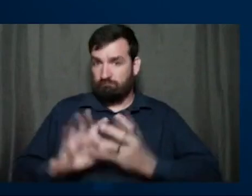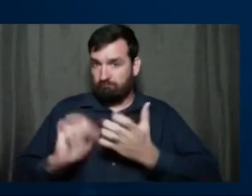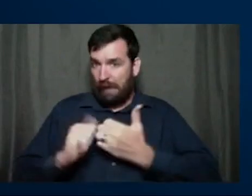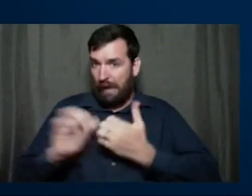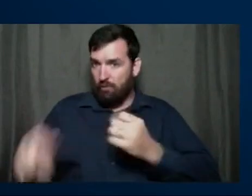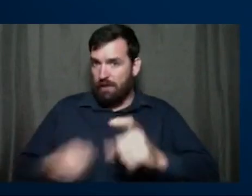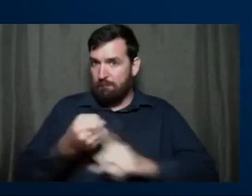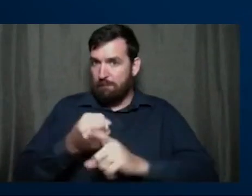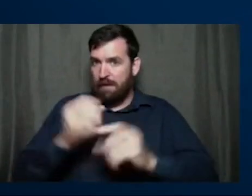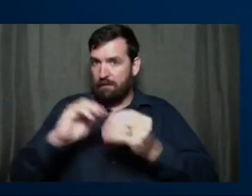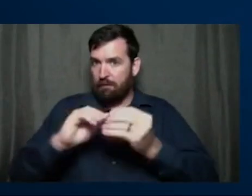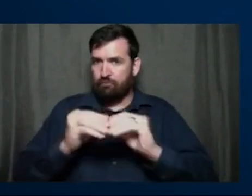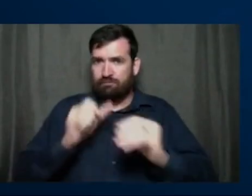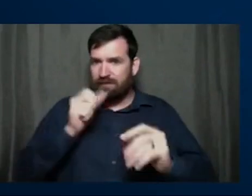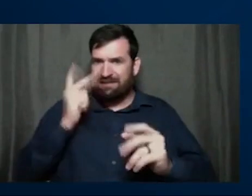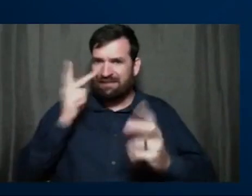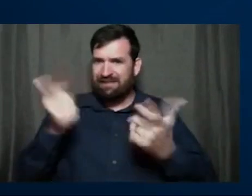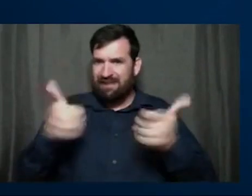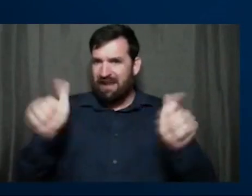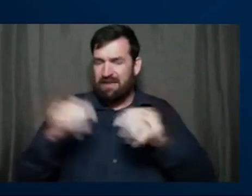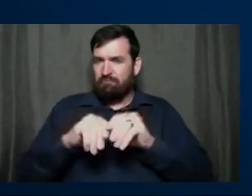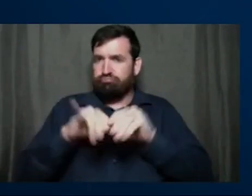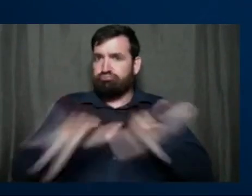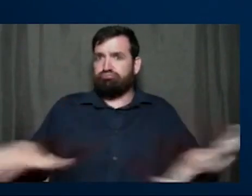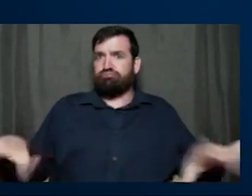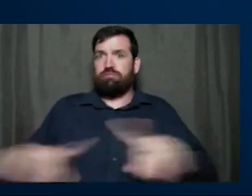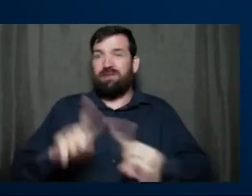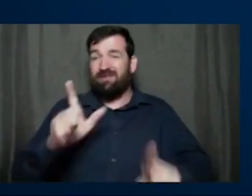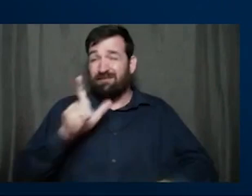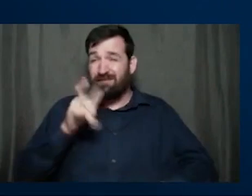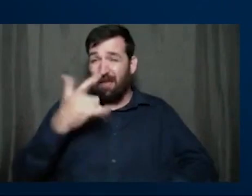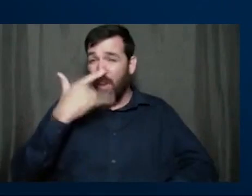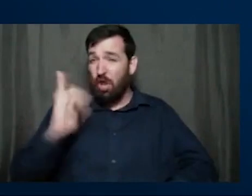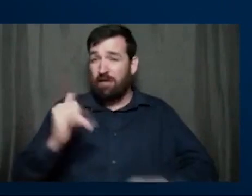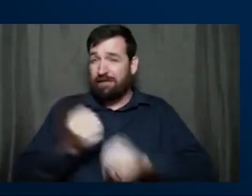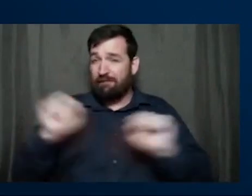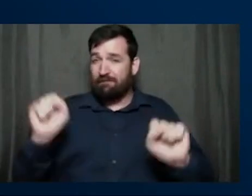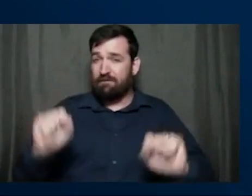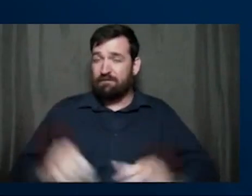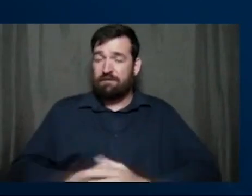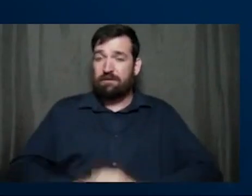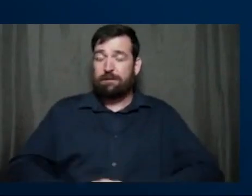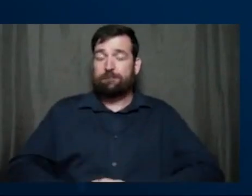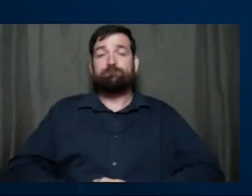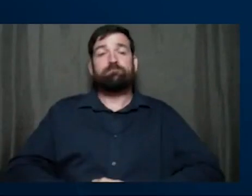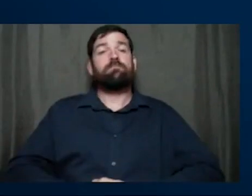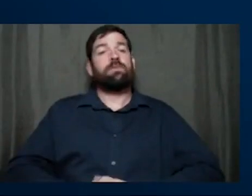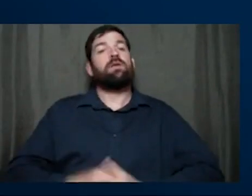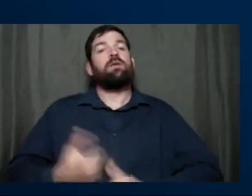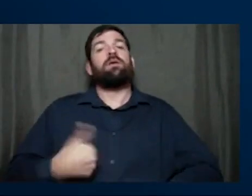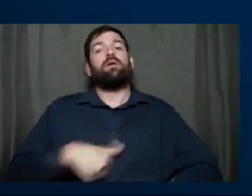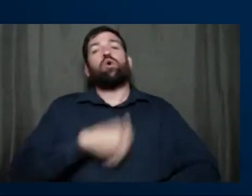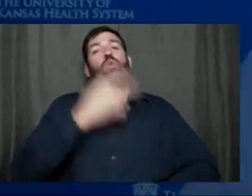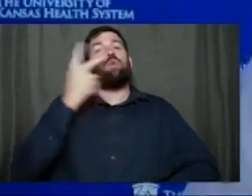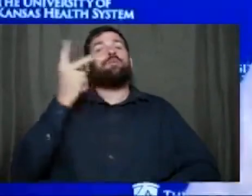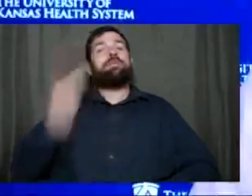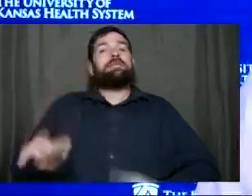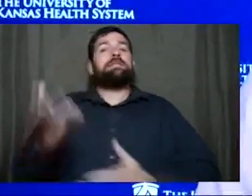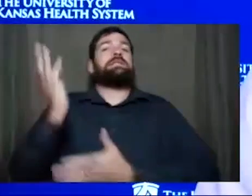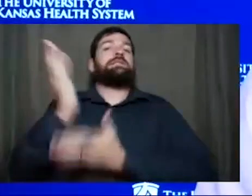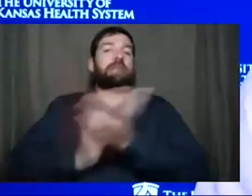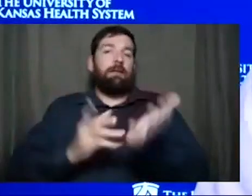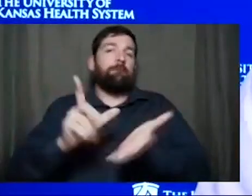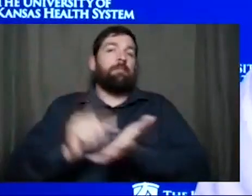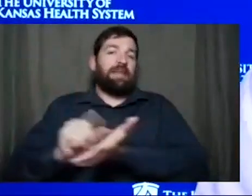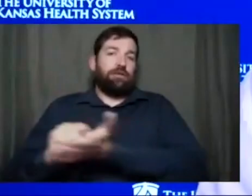really seen any big outbreaks, but it doesn't look super safe. I know that we have seen some publications about events, most